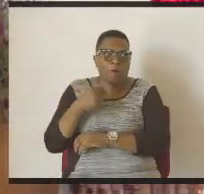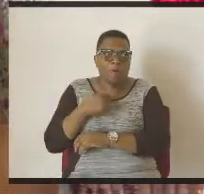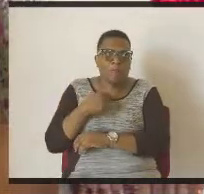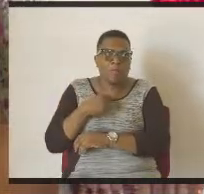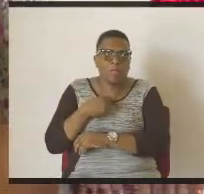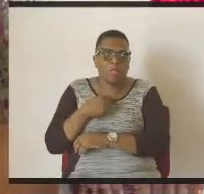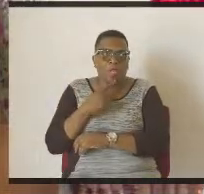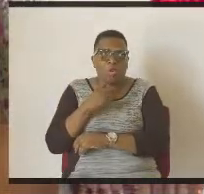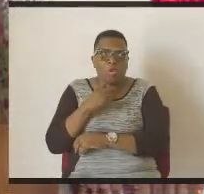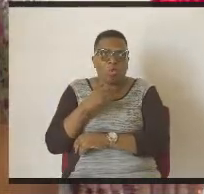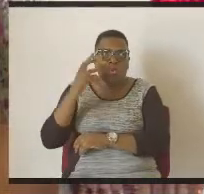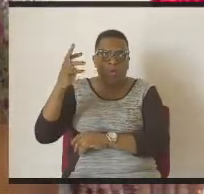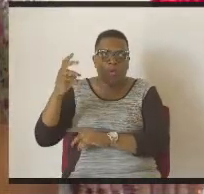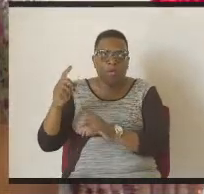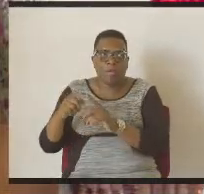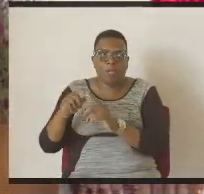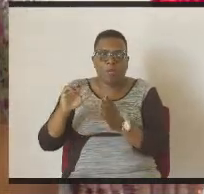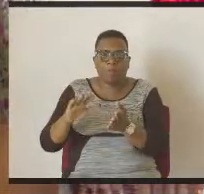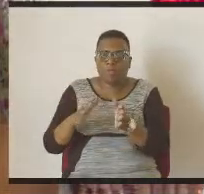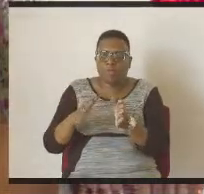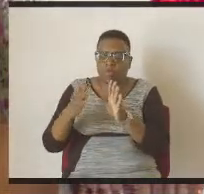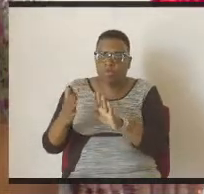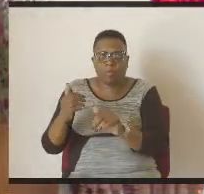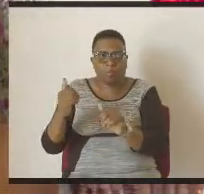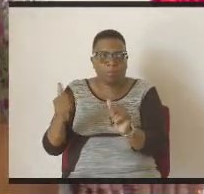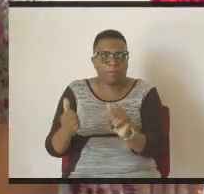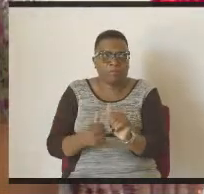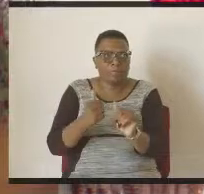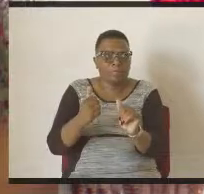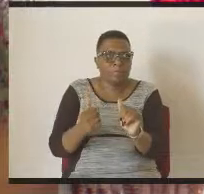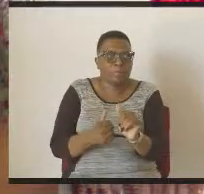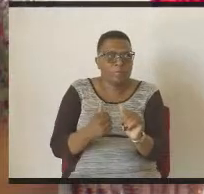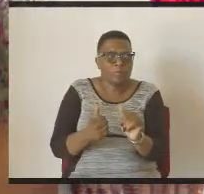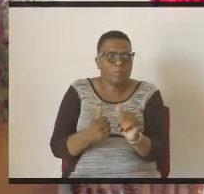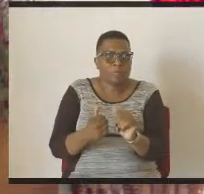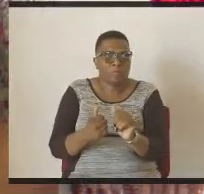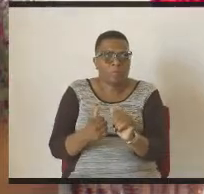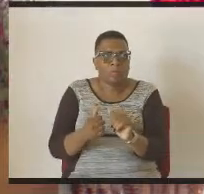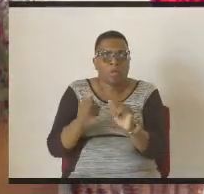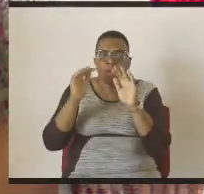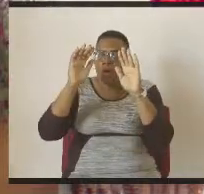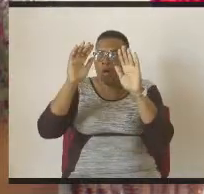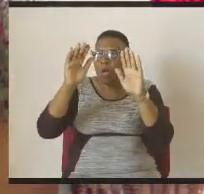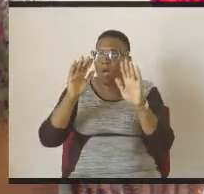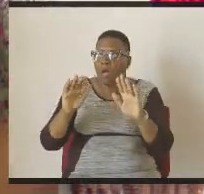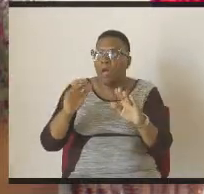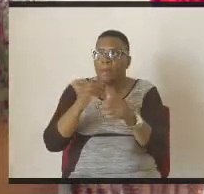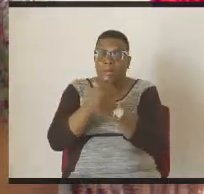Who healed him to death pursued.